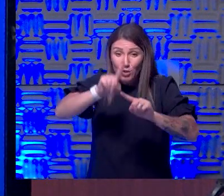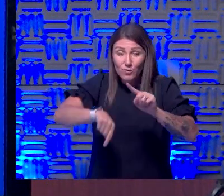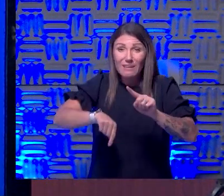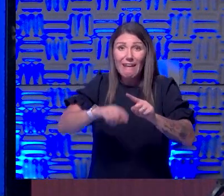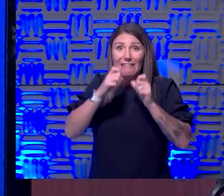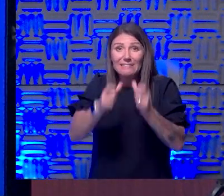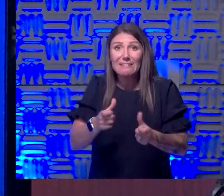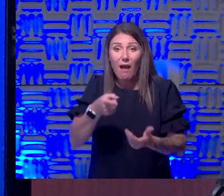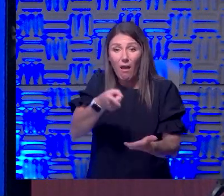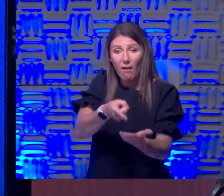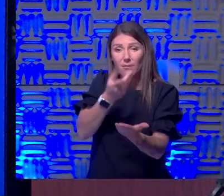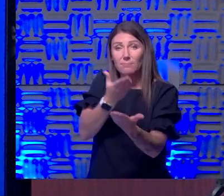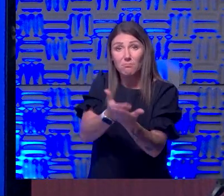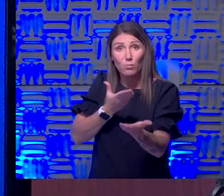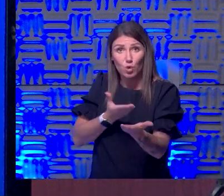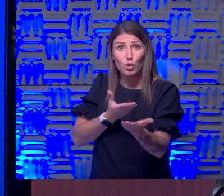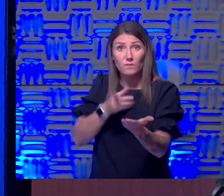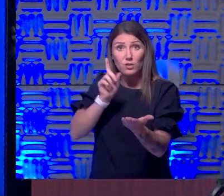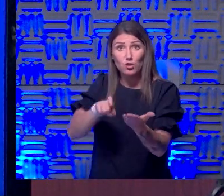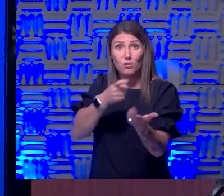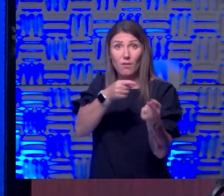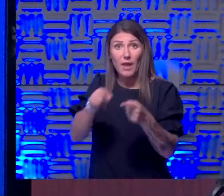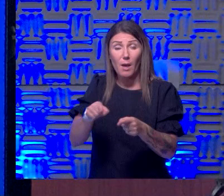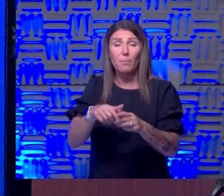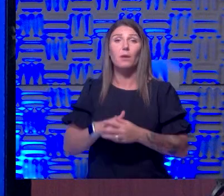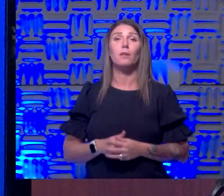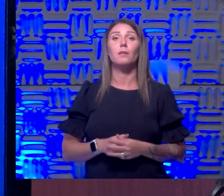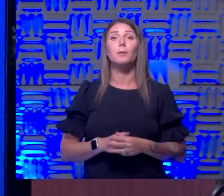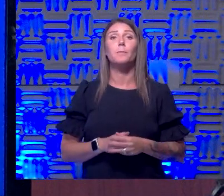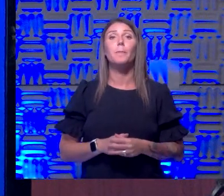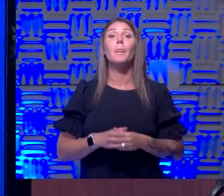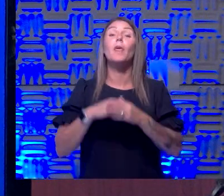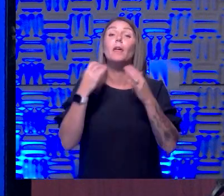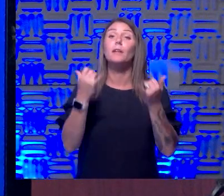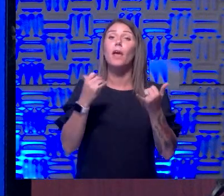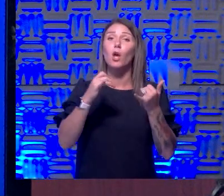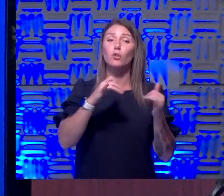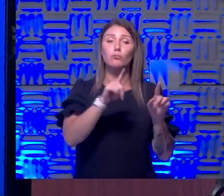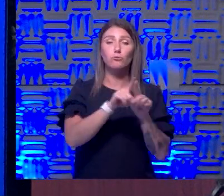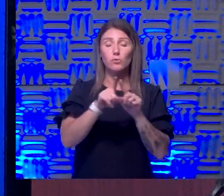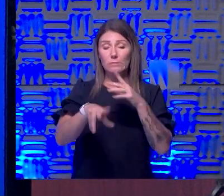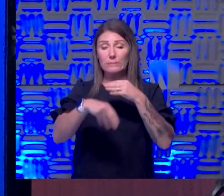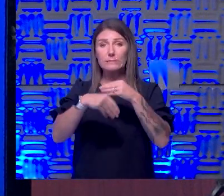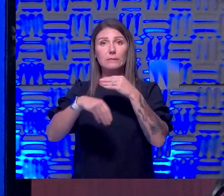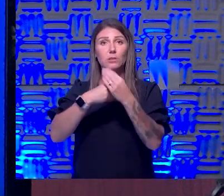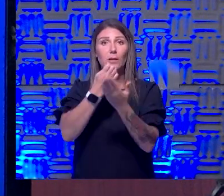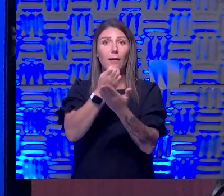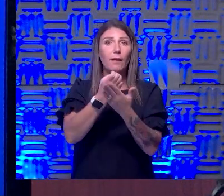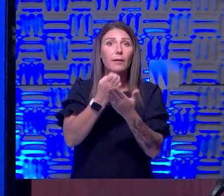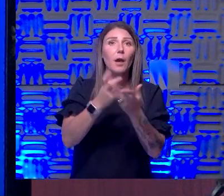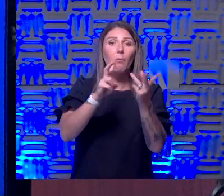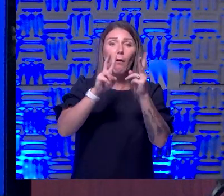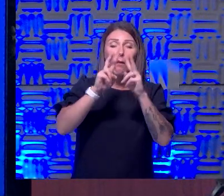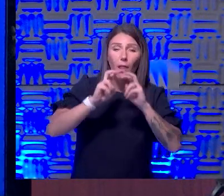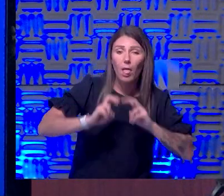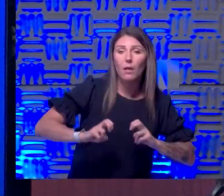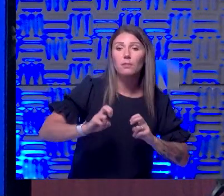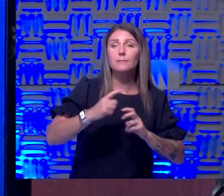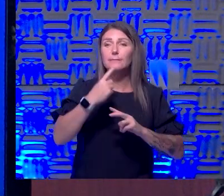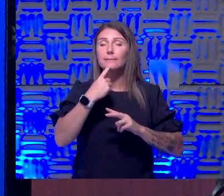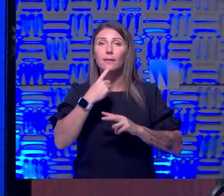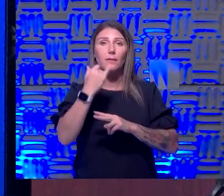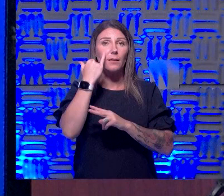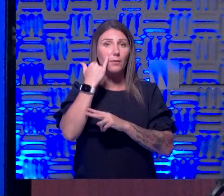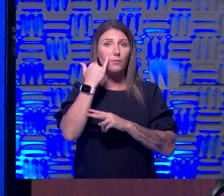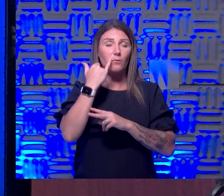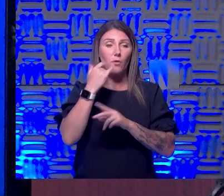that this should be happening. Now there are also additional economic analyses going on that are saying that if